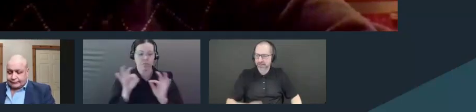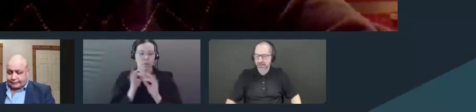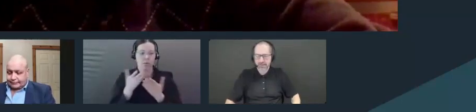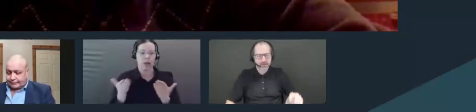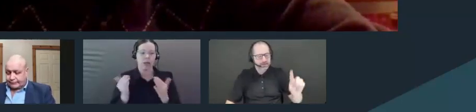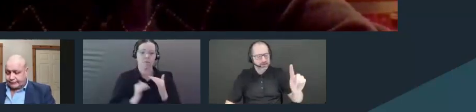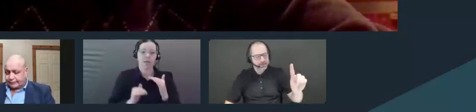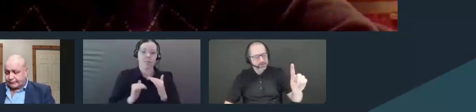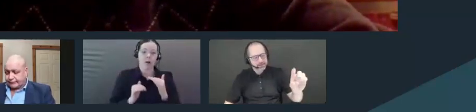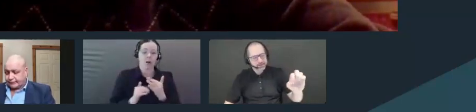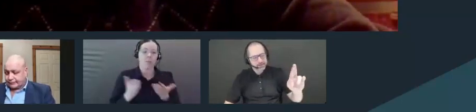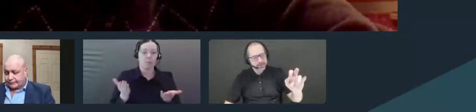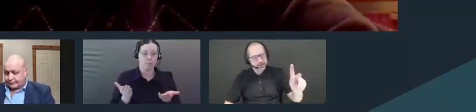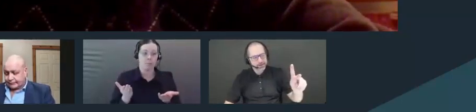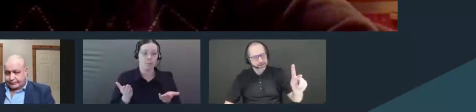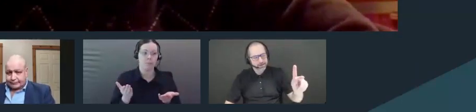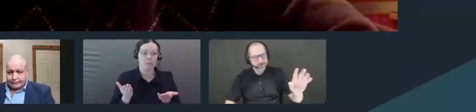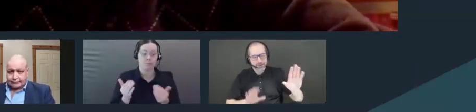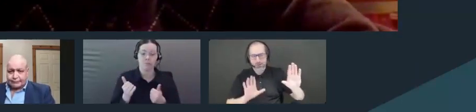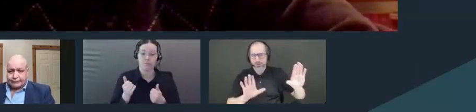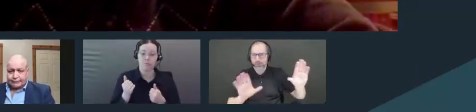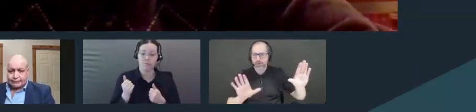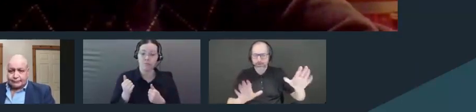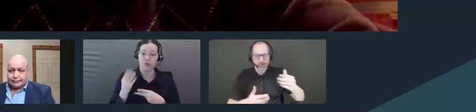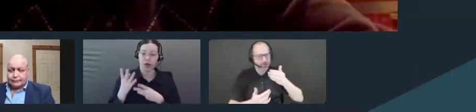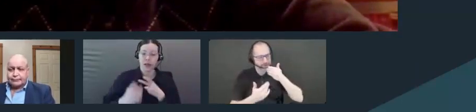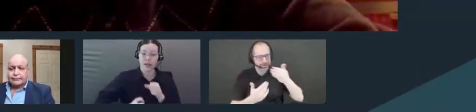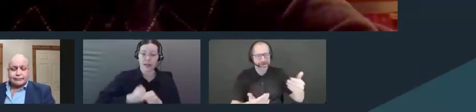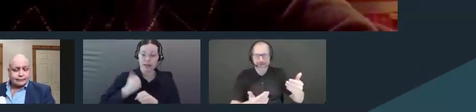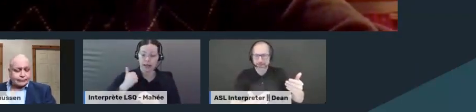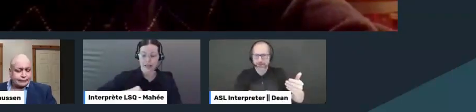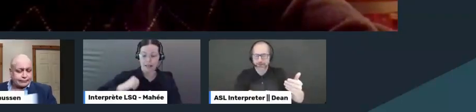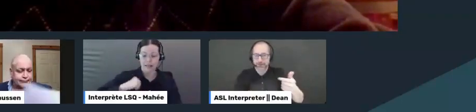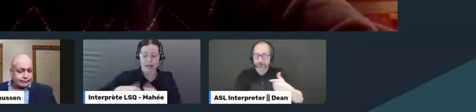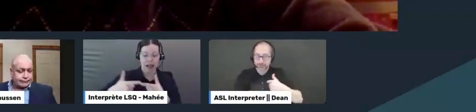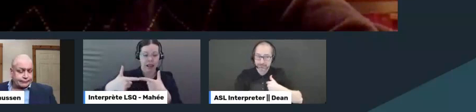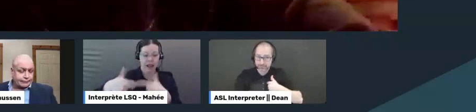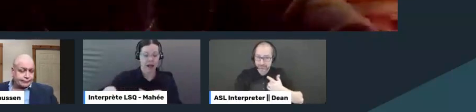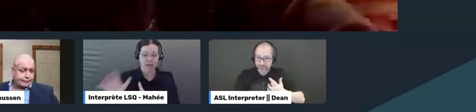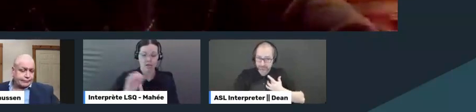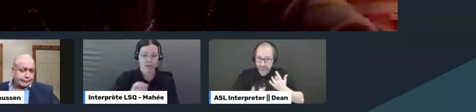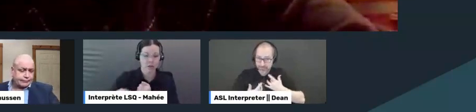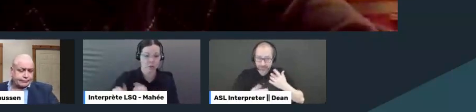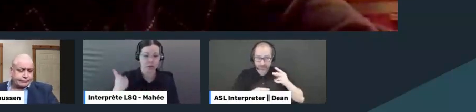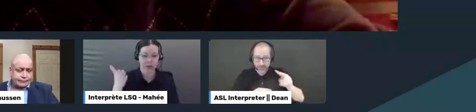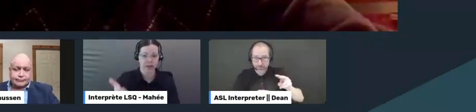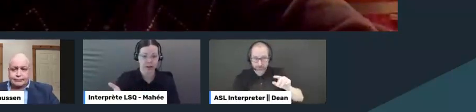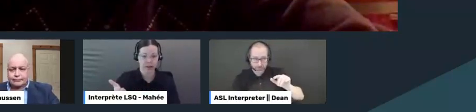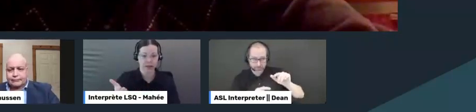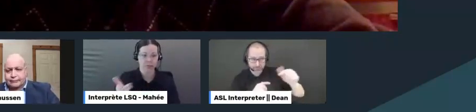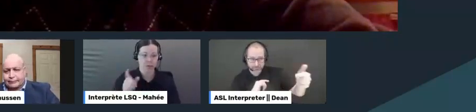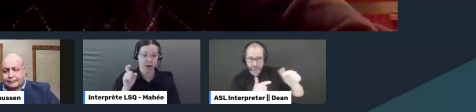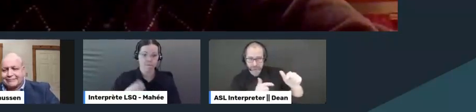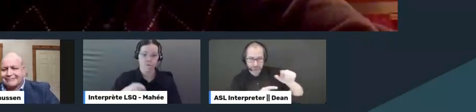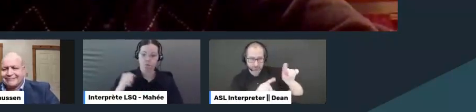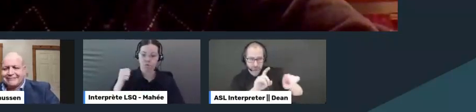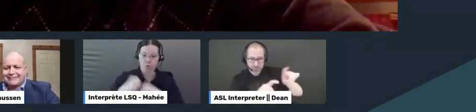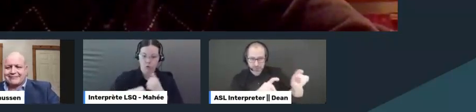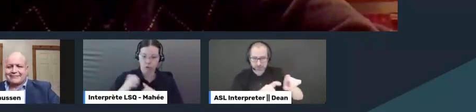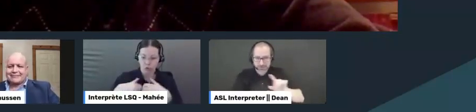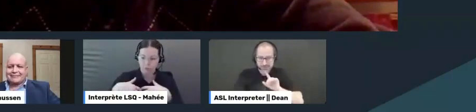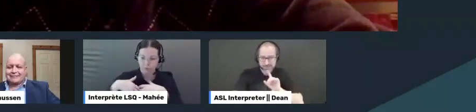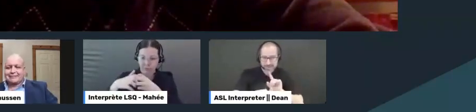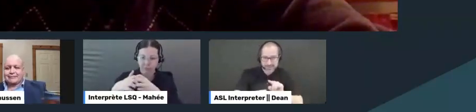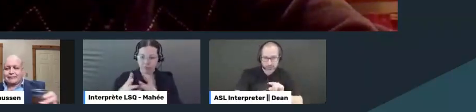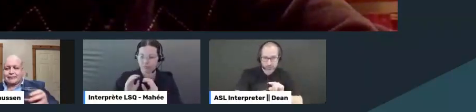Derek. A wonderful talk, and I'm looking forward to the question and answer period after the panel